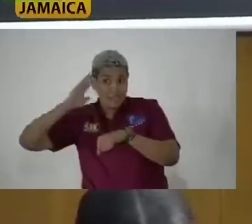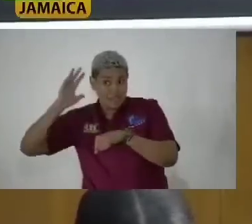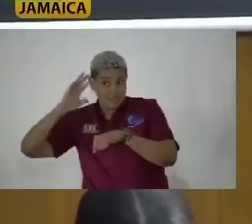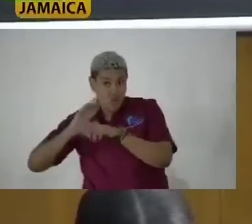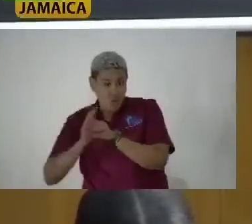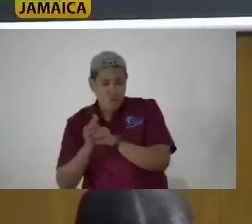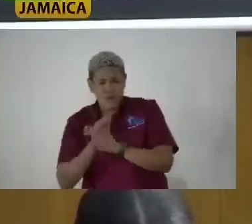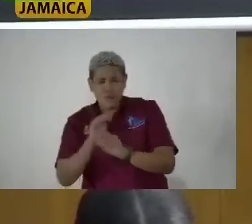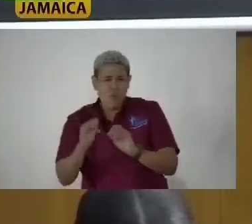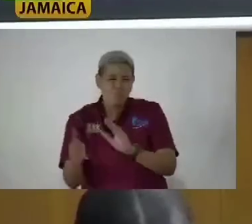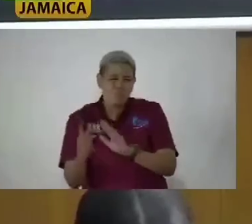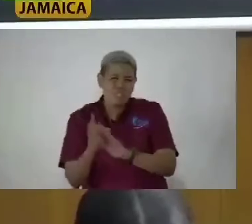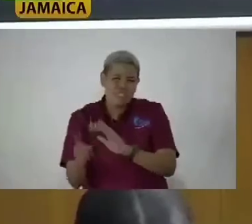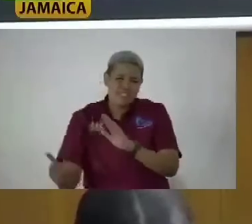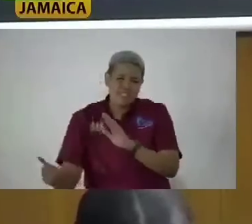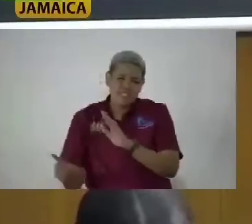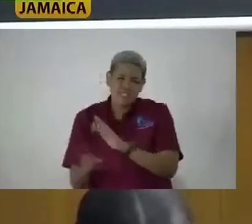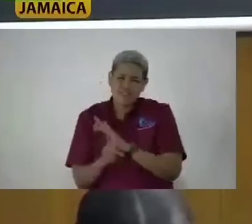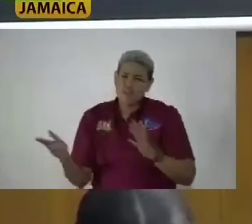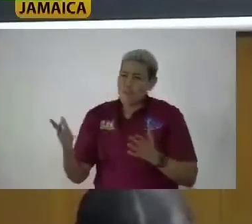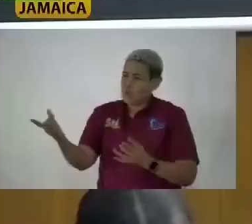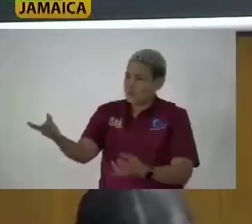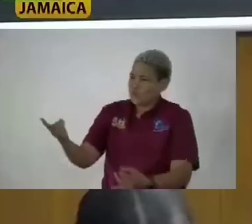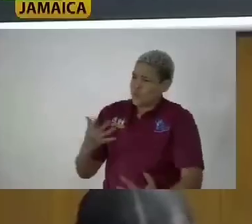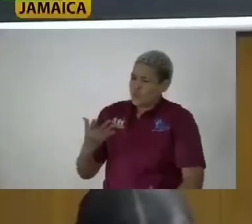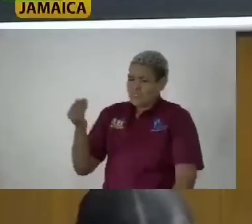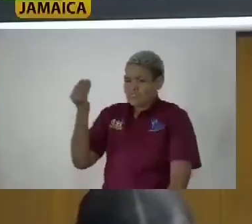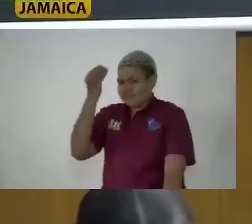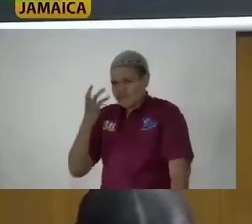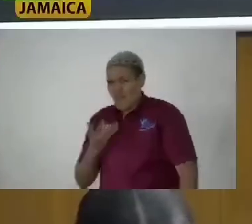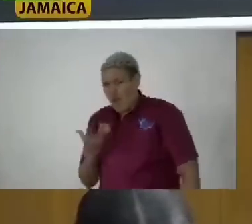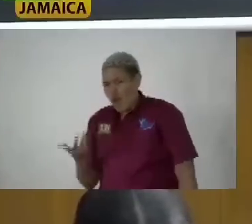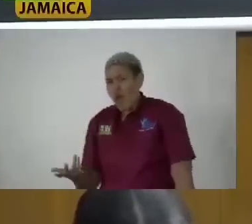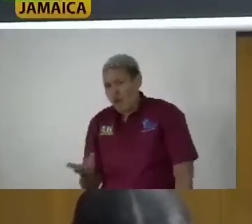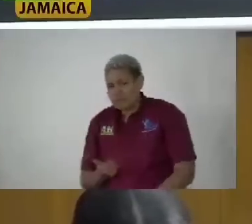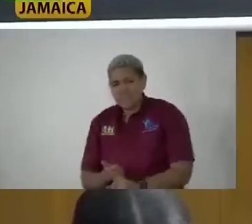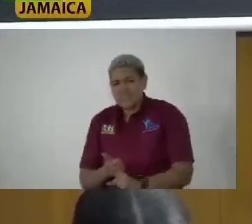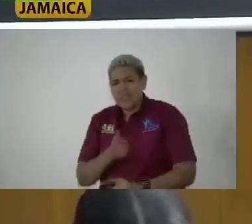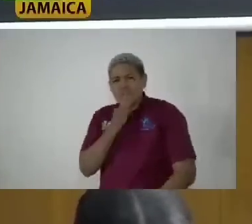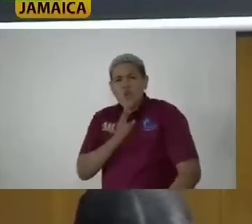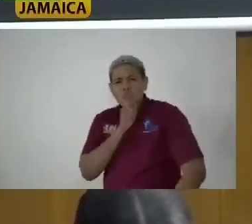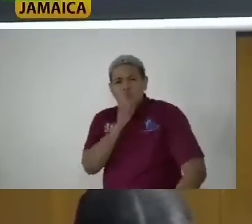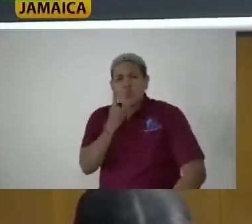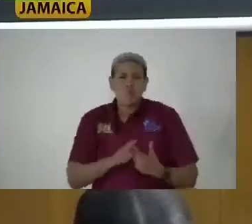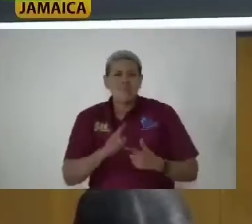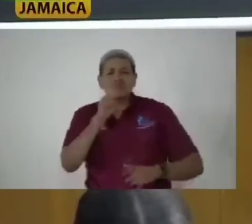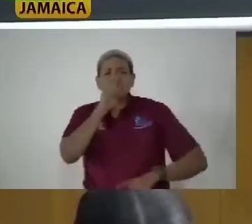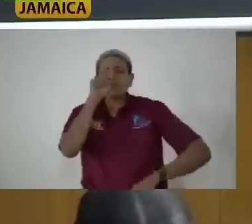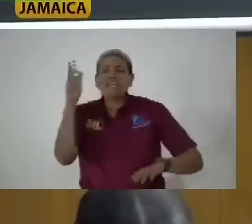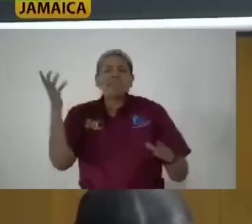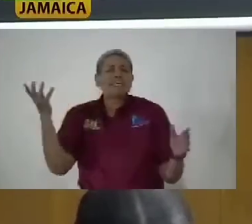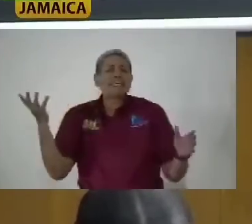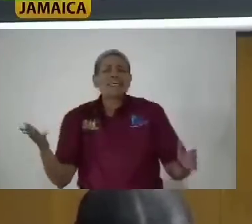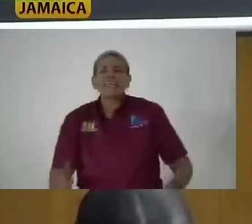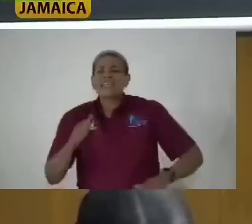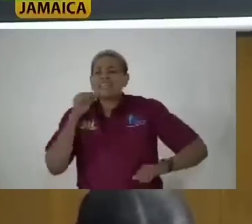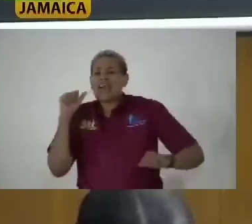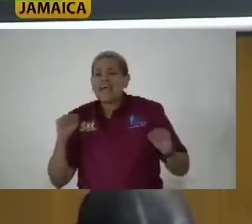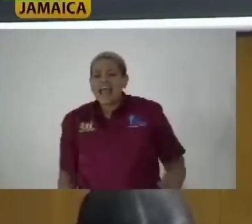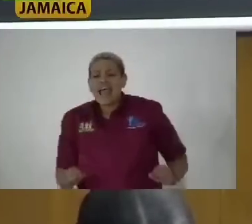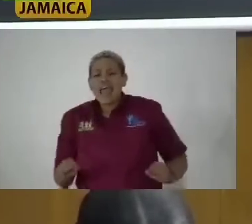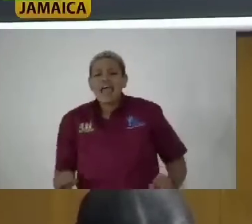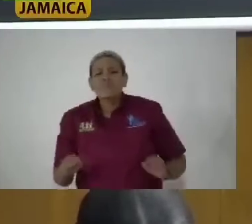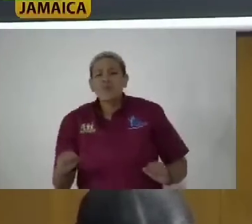principle. What you are putting forward is untruthful and malicious and unable to